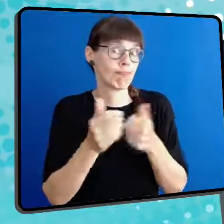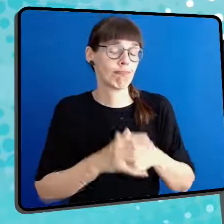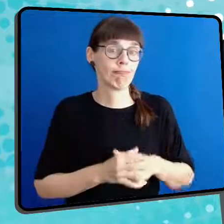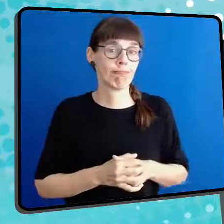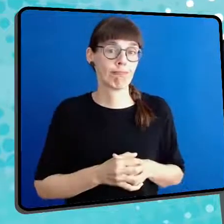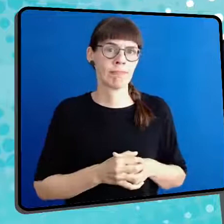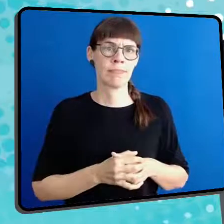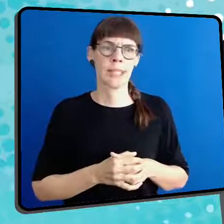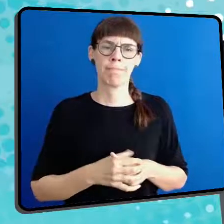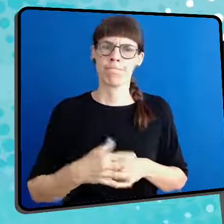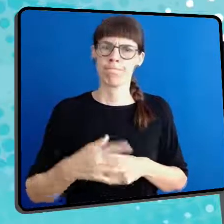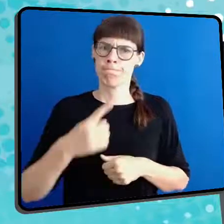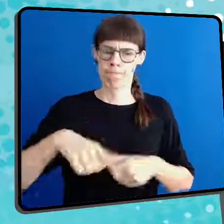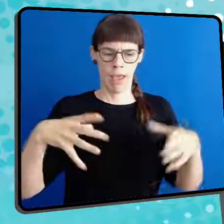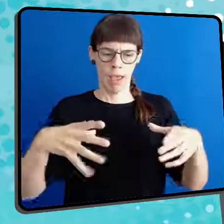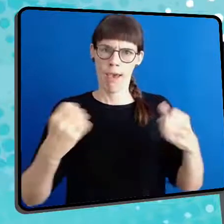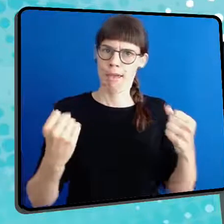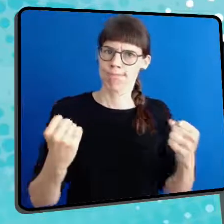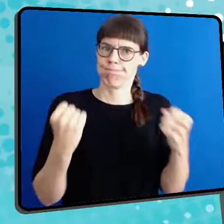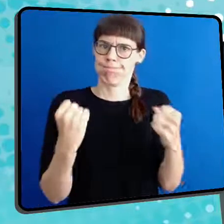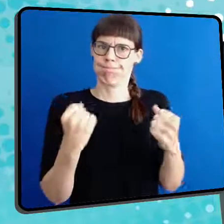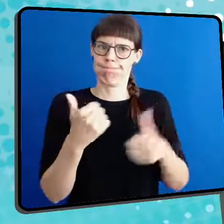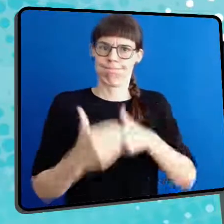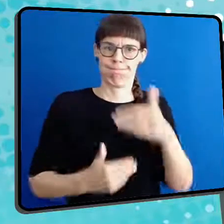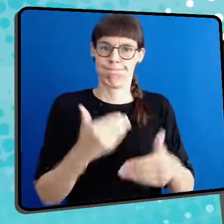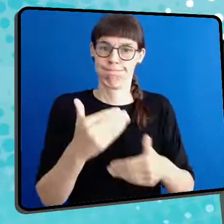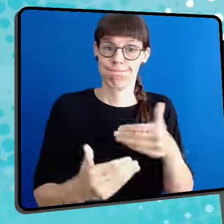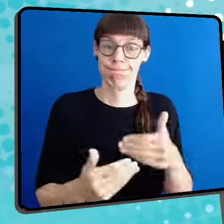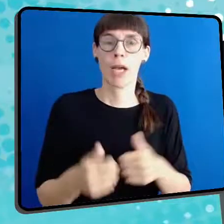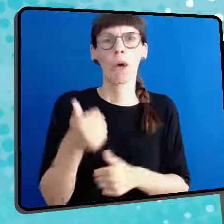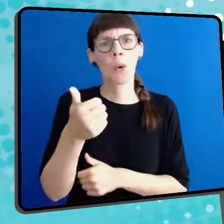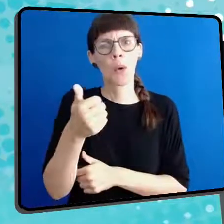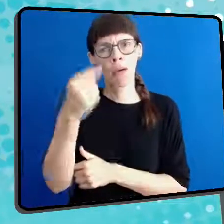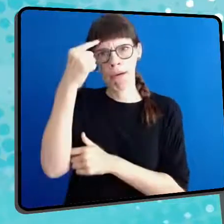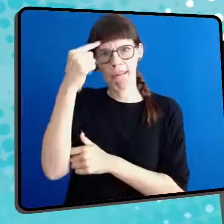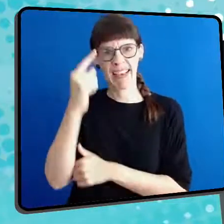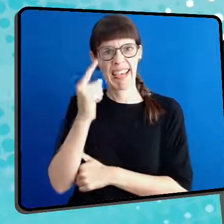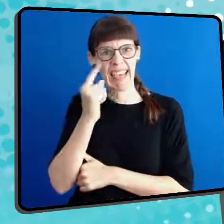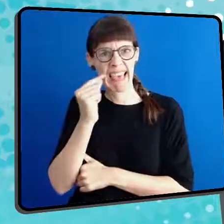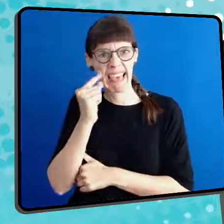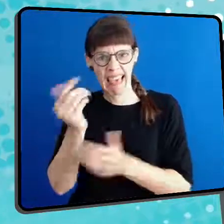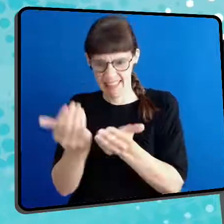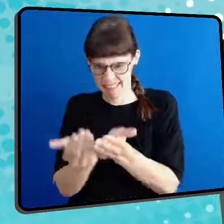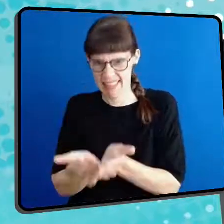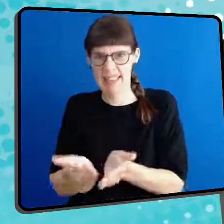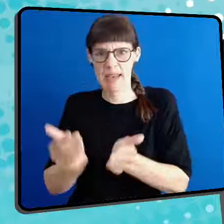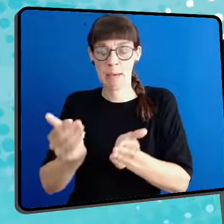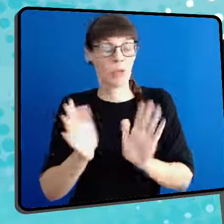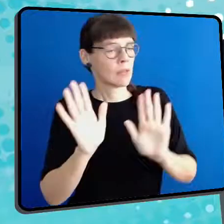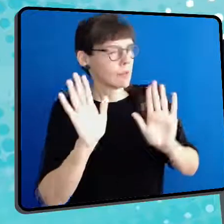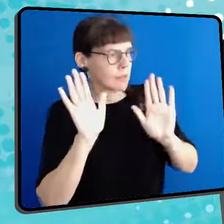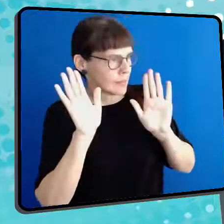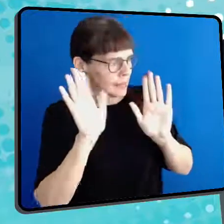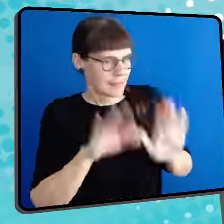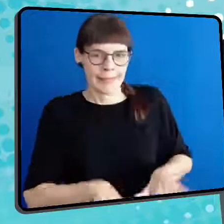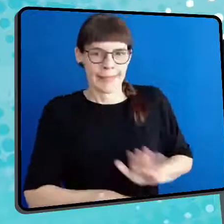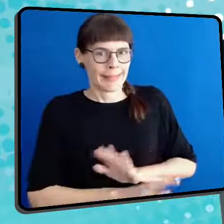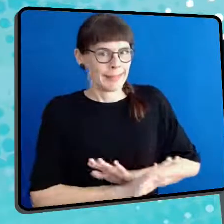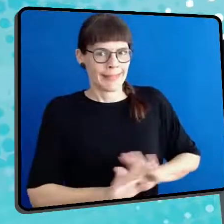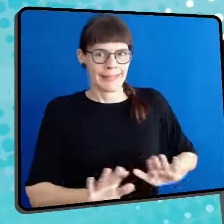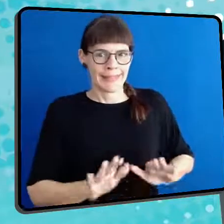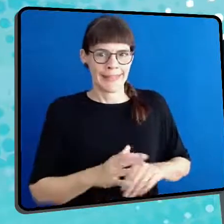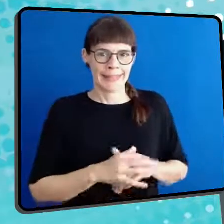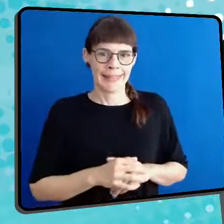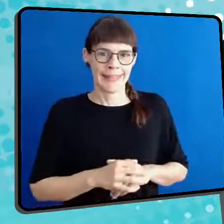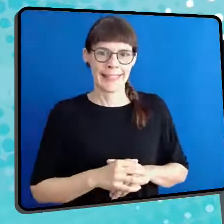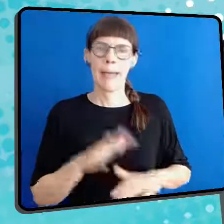stronger in the end. But good to know, Capel. Oh, New don't even. Launch Maybe I should